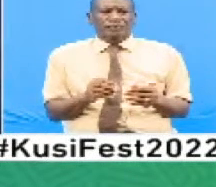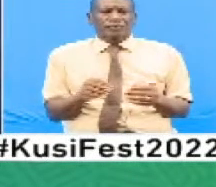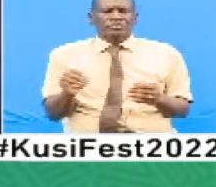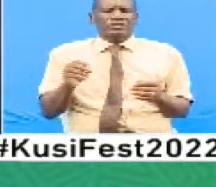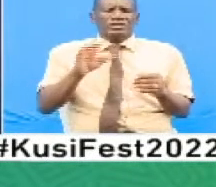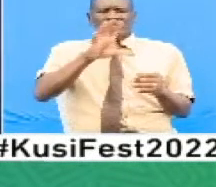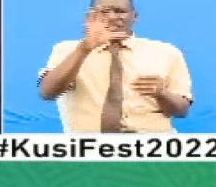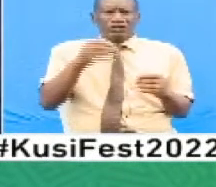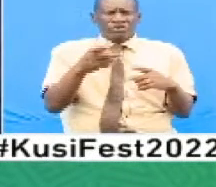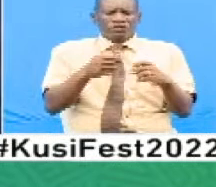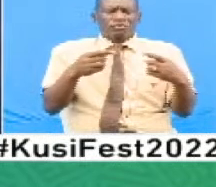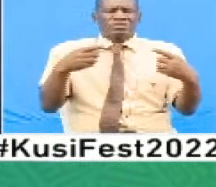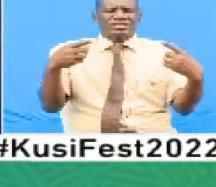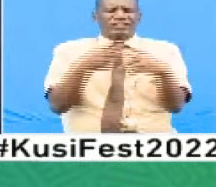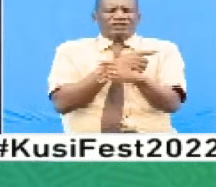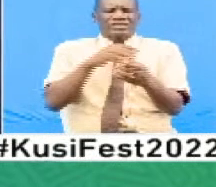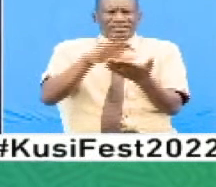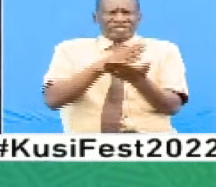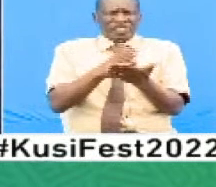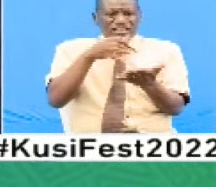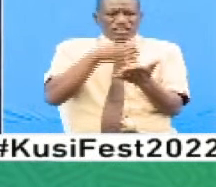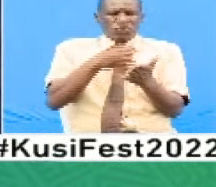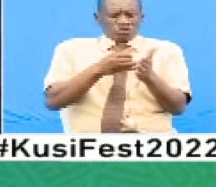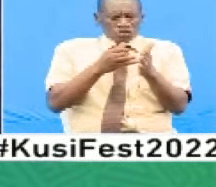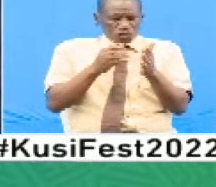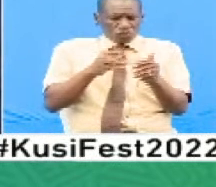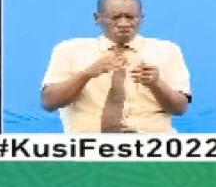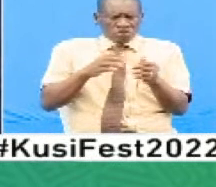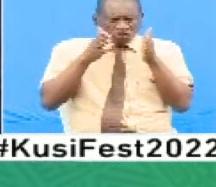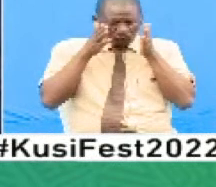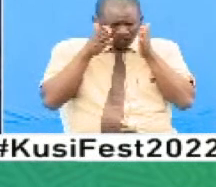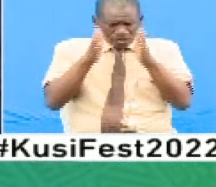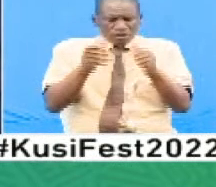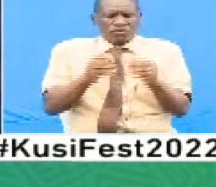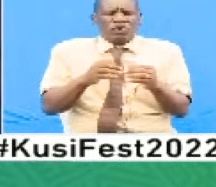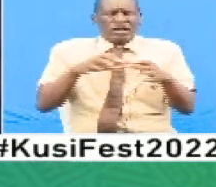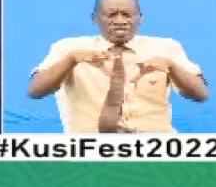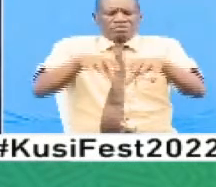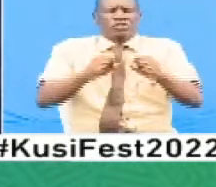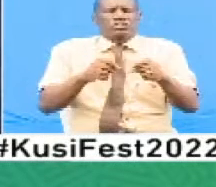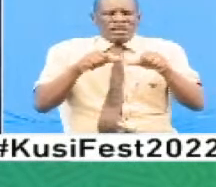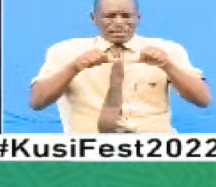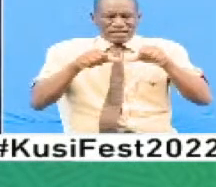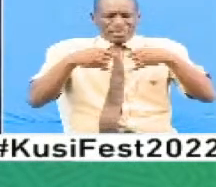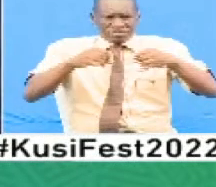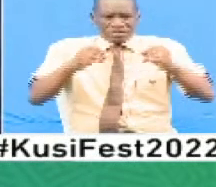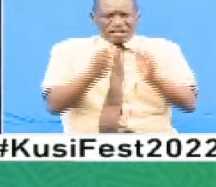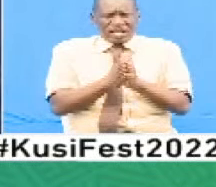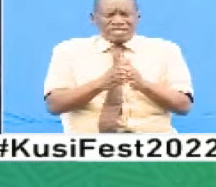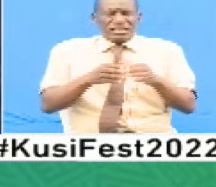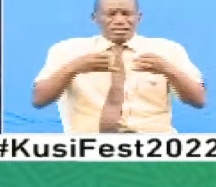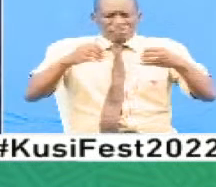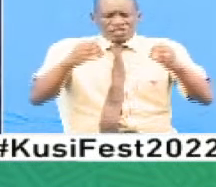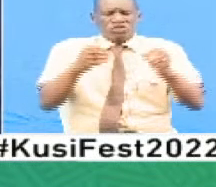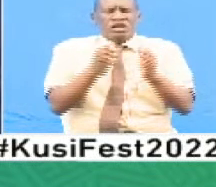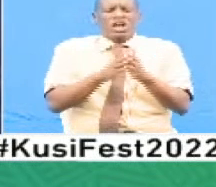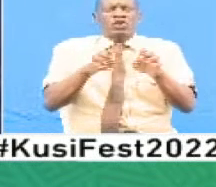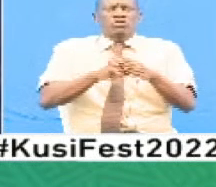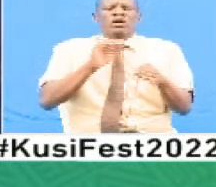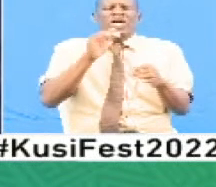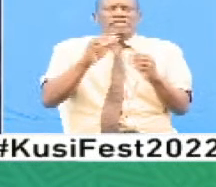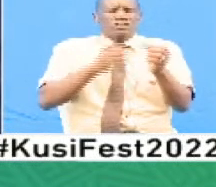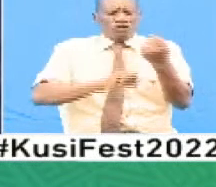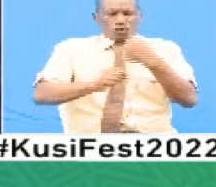Africa from a diverse sectors, including commitments around adaptation and resilience, a just transition and mitigation, and calls for